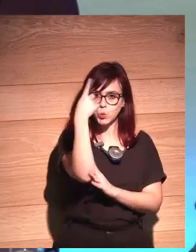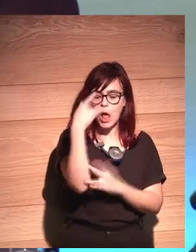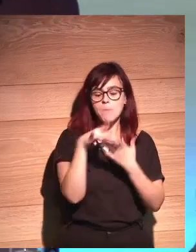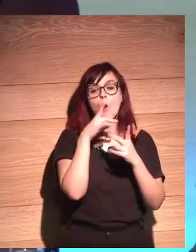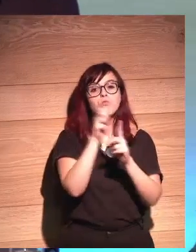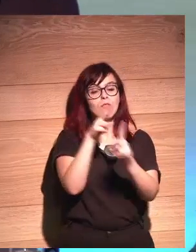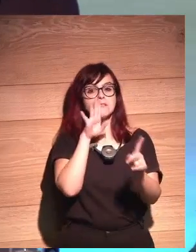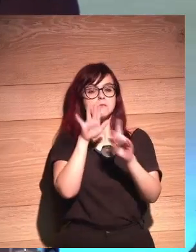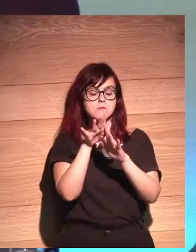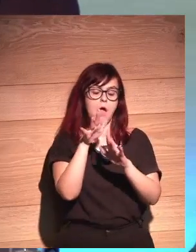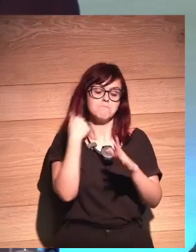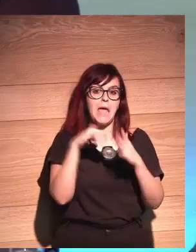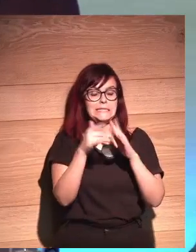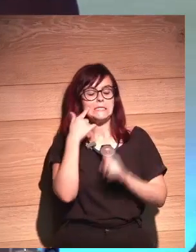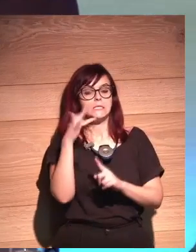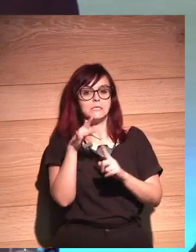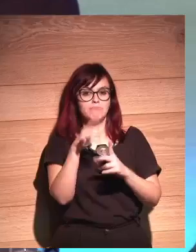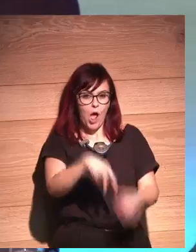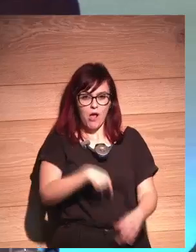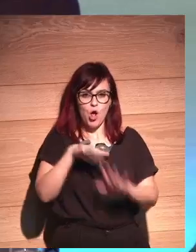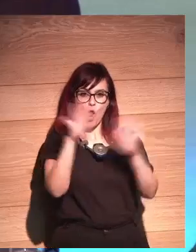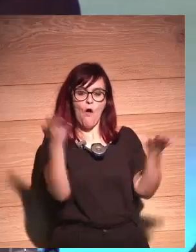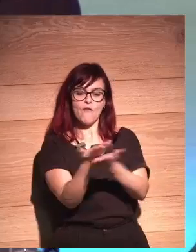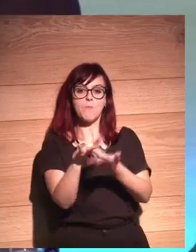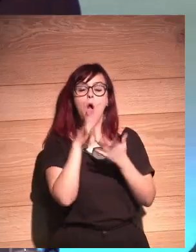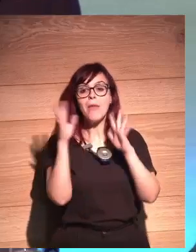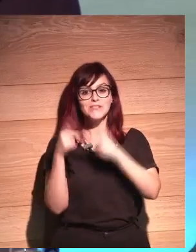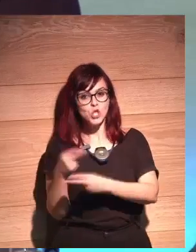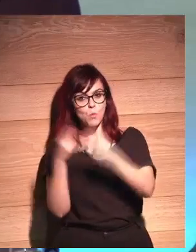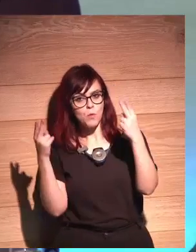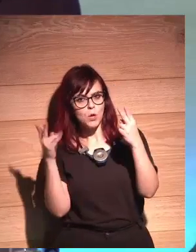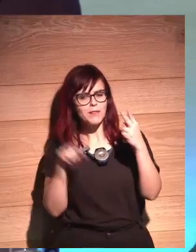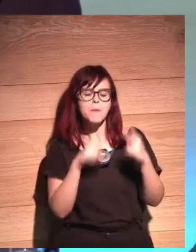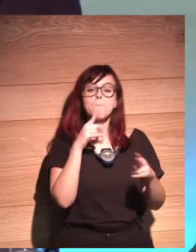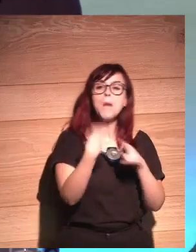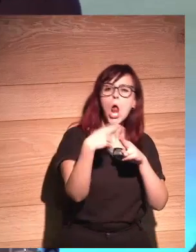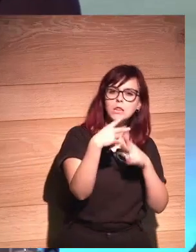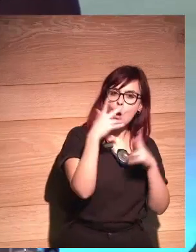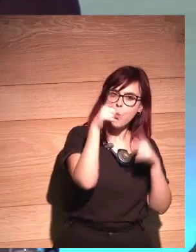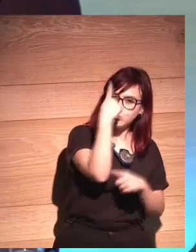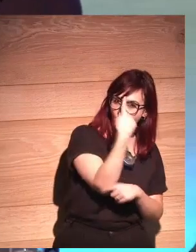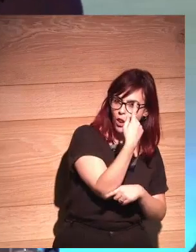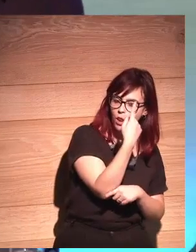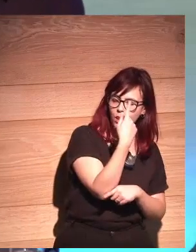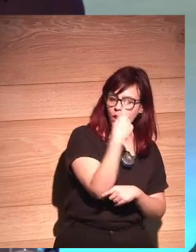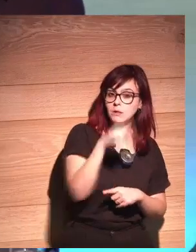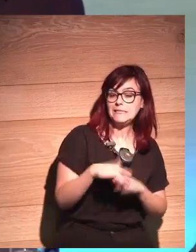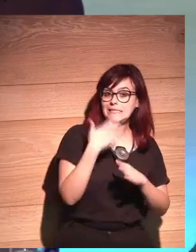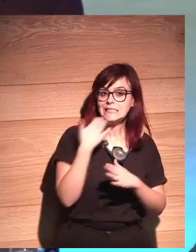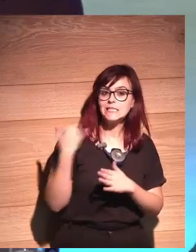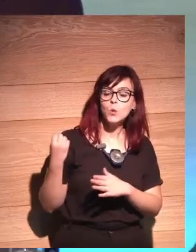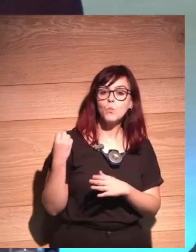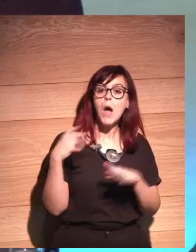or developed beyond the administration. So not only can we take into account culture from